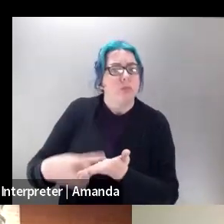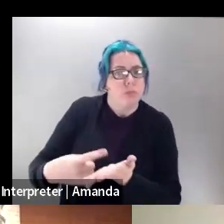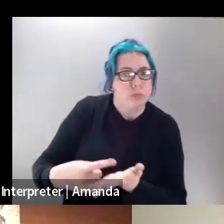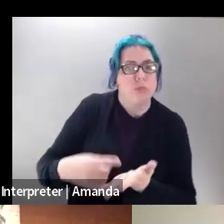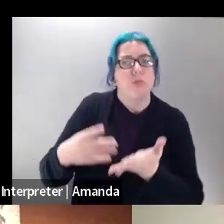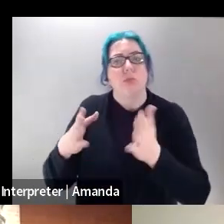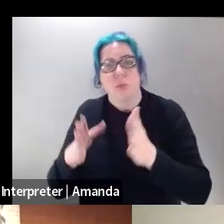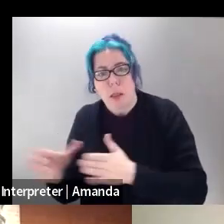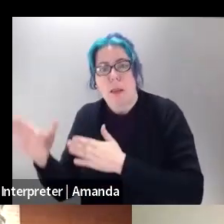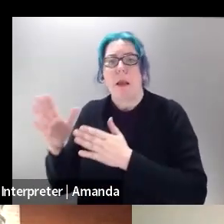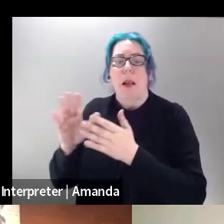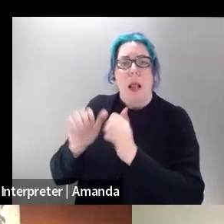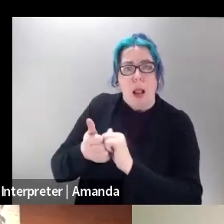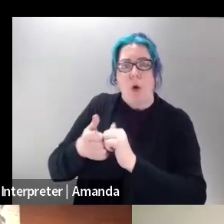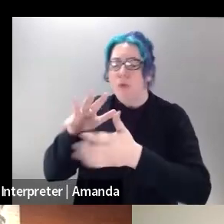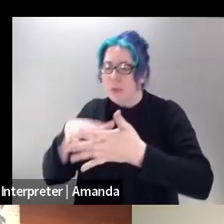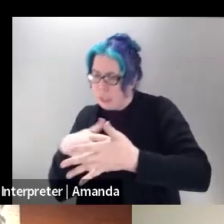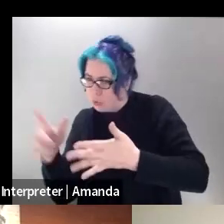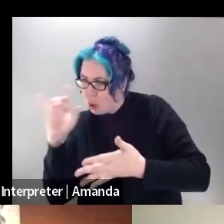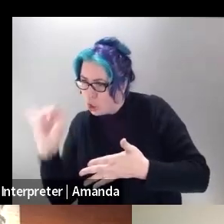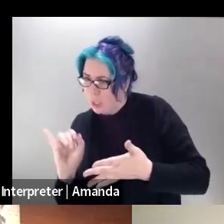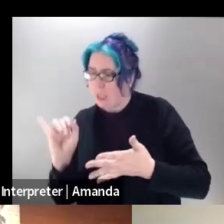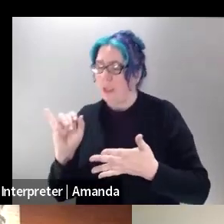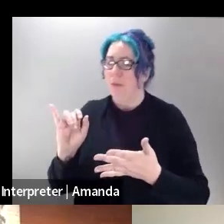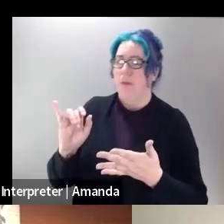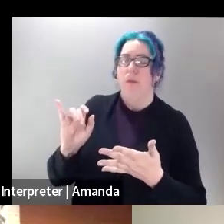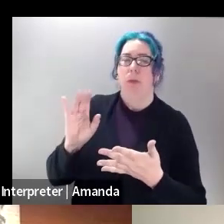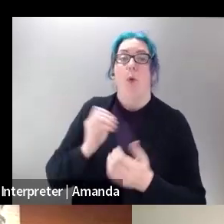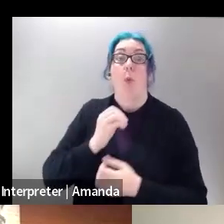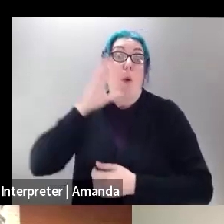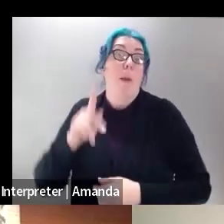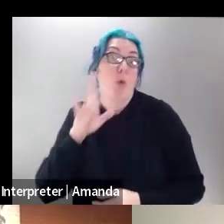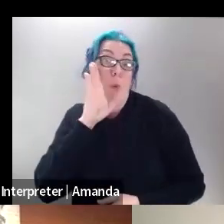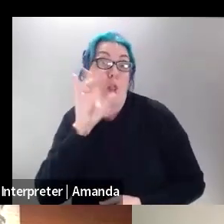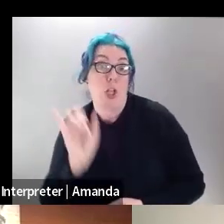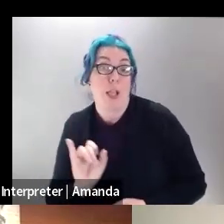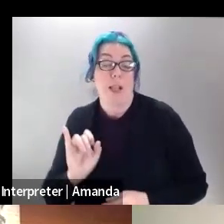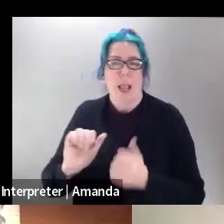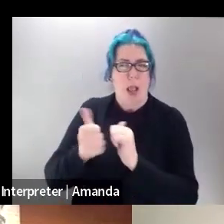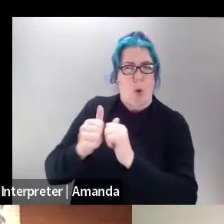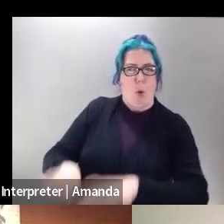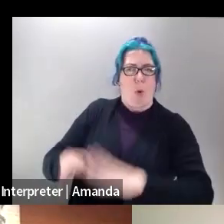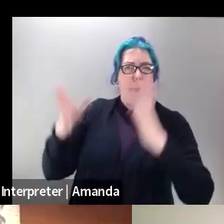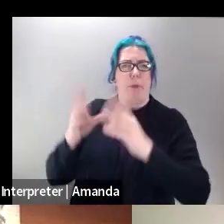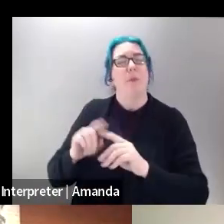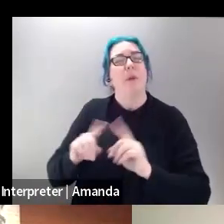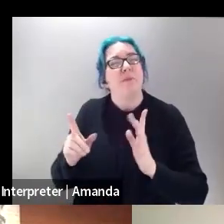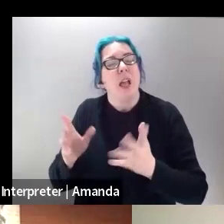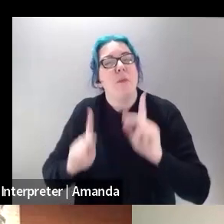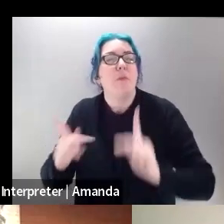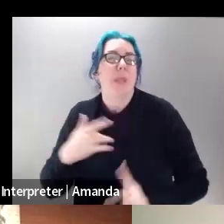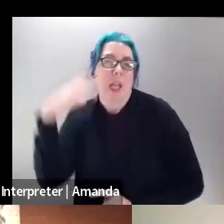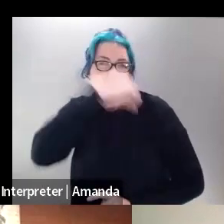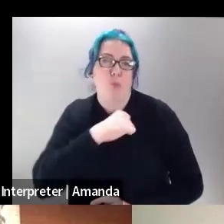work. But we rely on assumptions and maybe some unspoken expectations when it comes to how